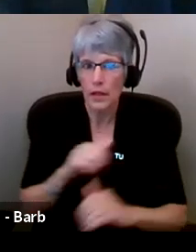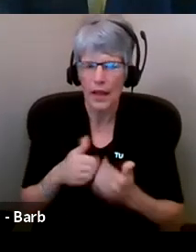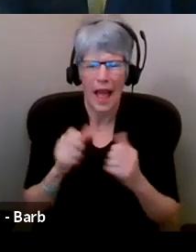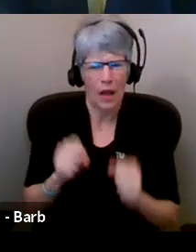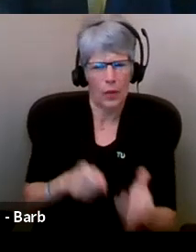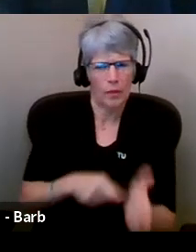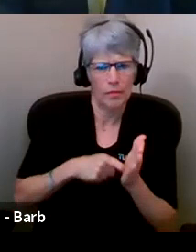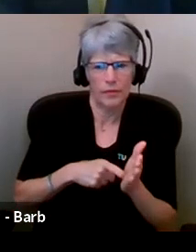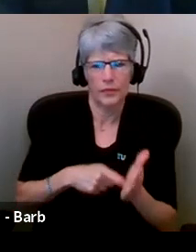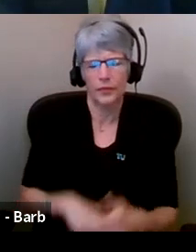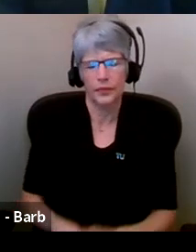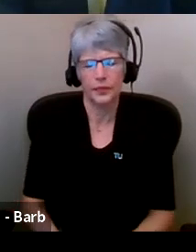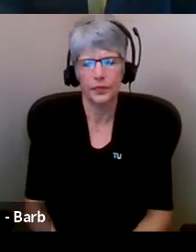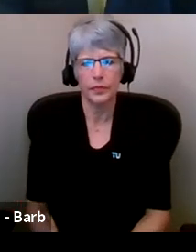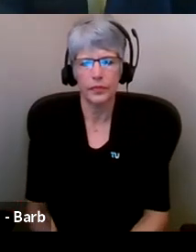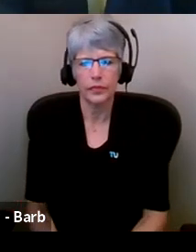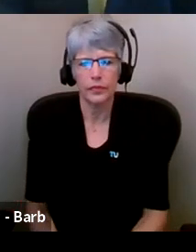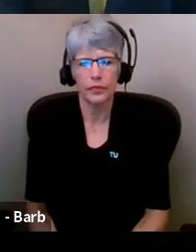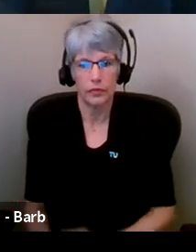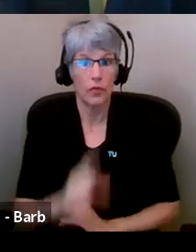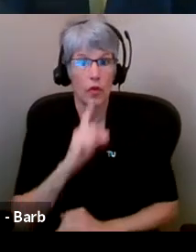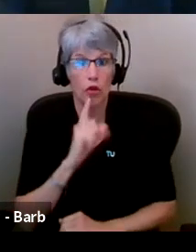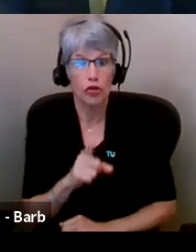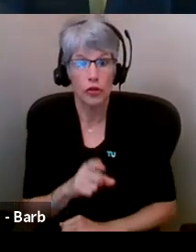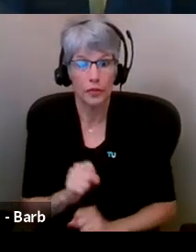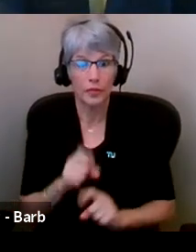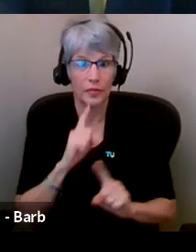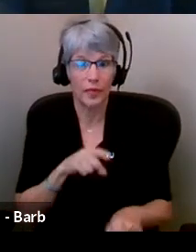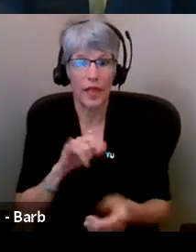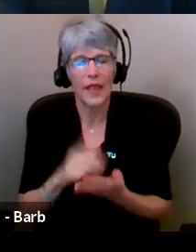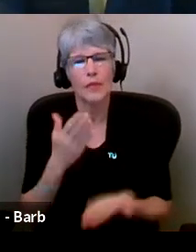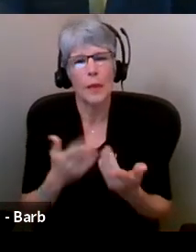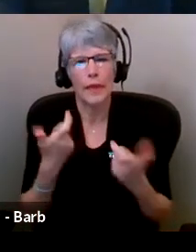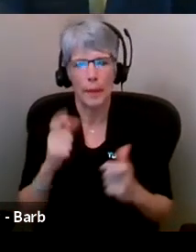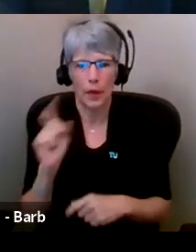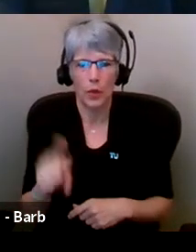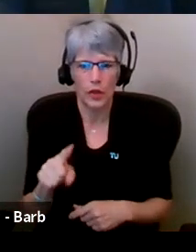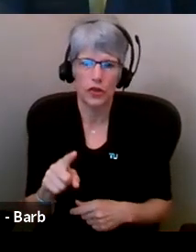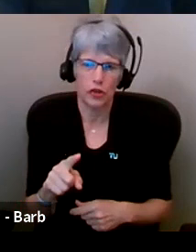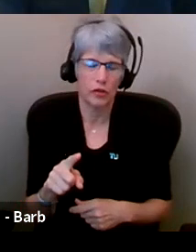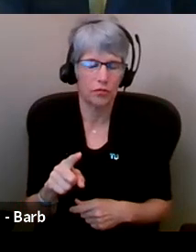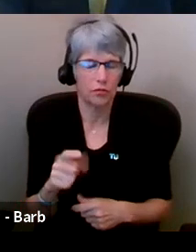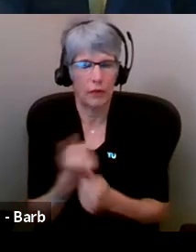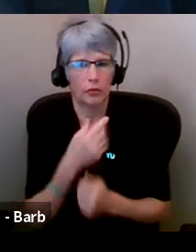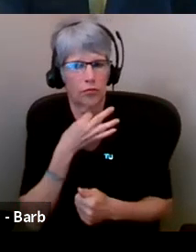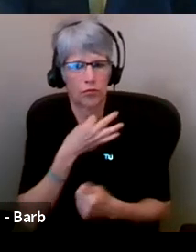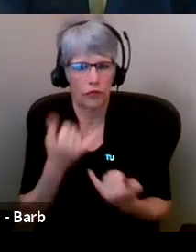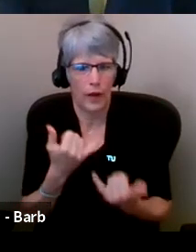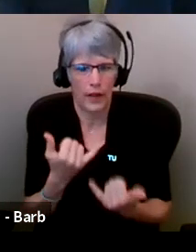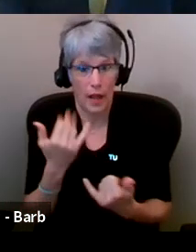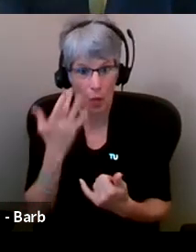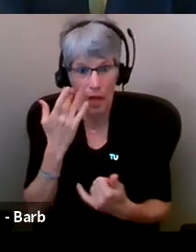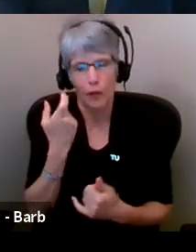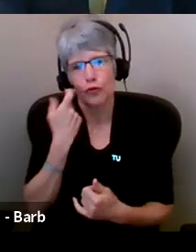vaccine. I'm sure I'll be able to take that. That's probably the big question that everybody might have at this point in time, because it was recently